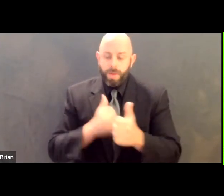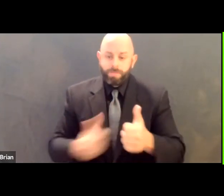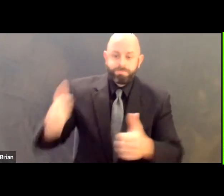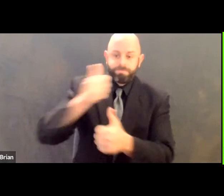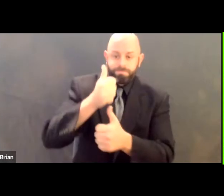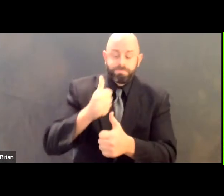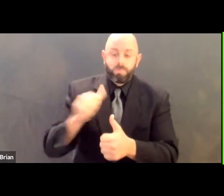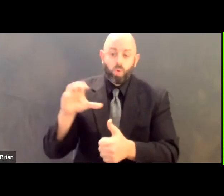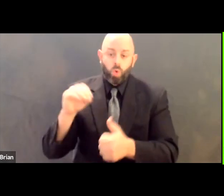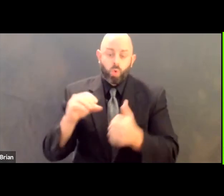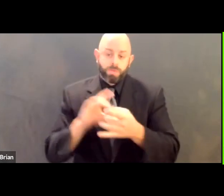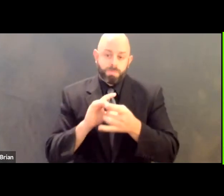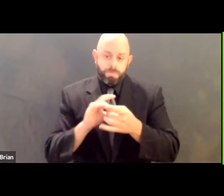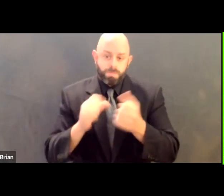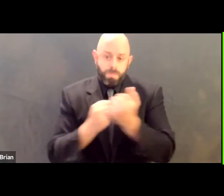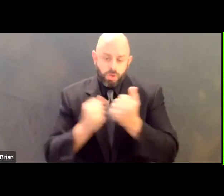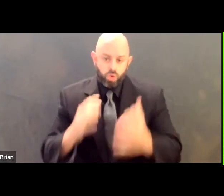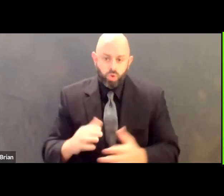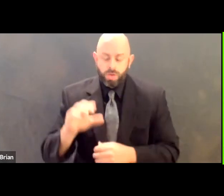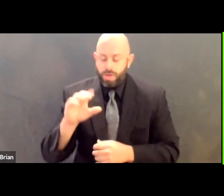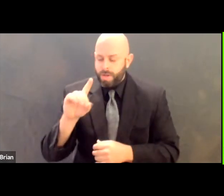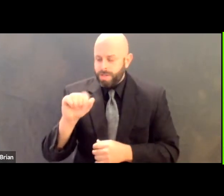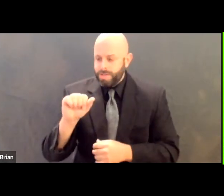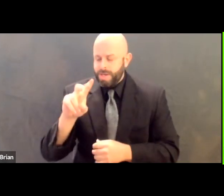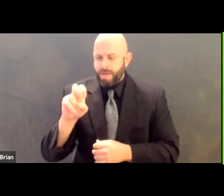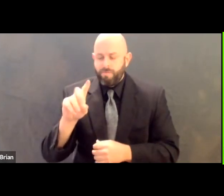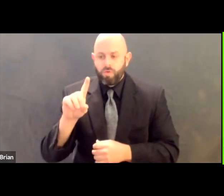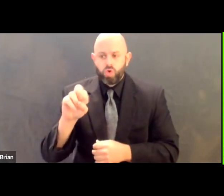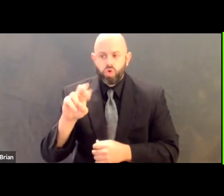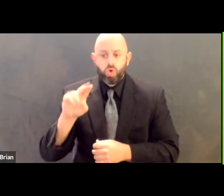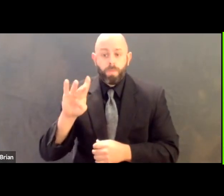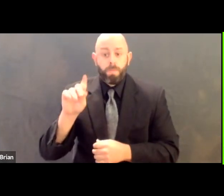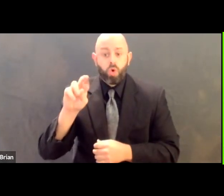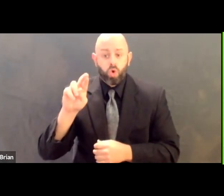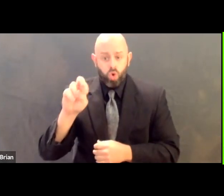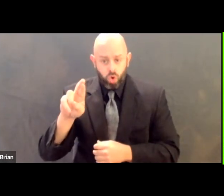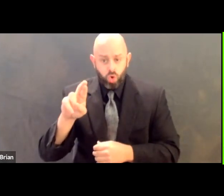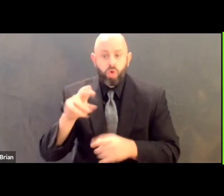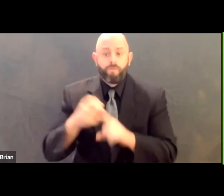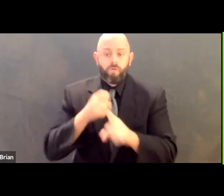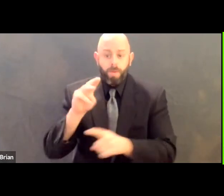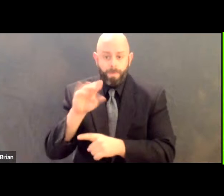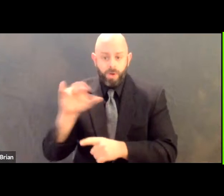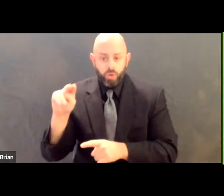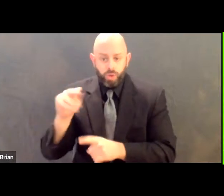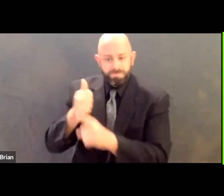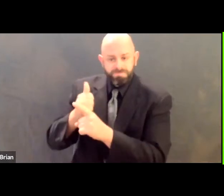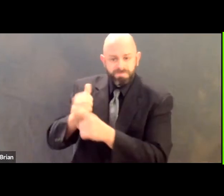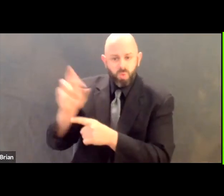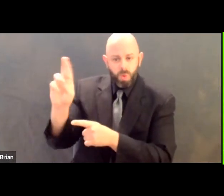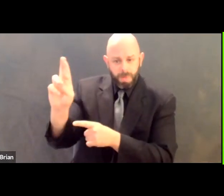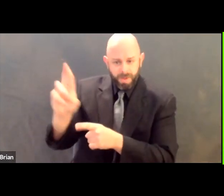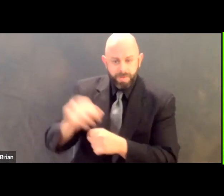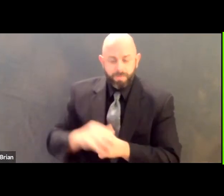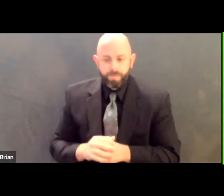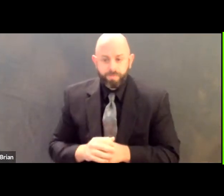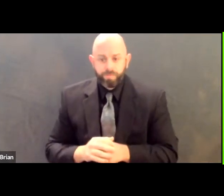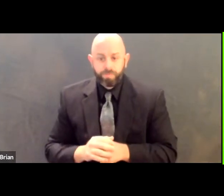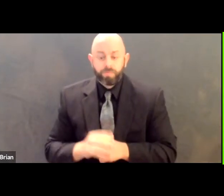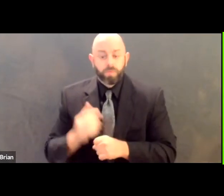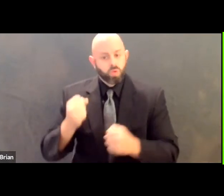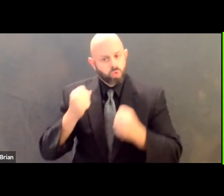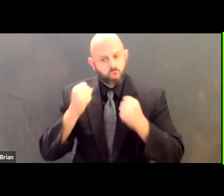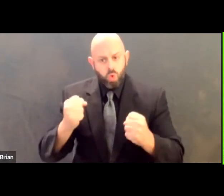Republican, Senator Dave Durenberger of Minnesota. So we got it through, and it was a strong bipartisan effort,